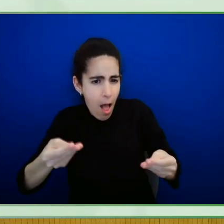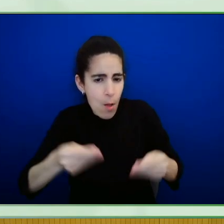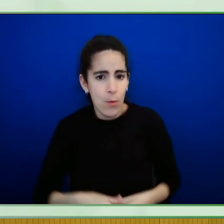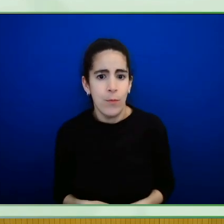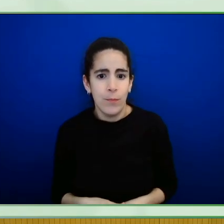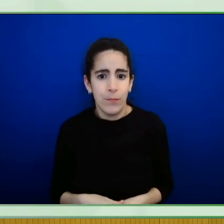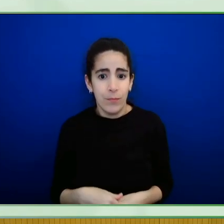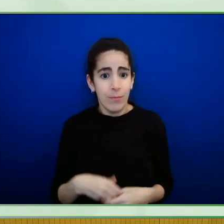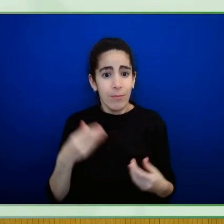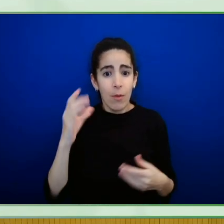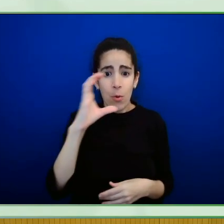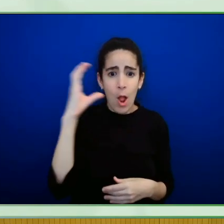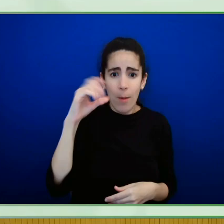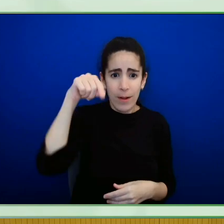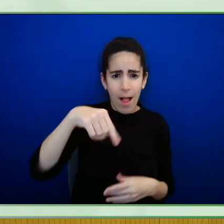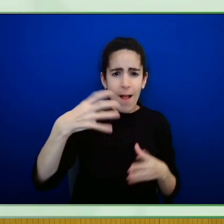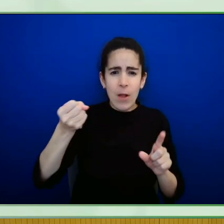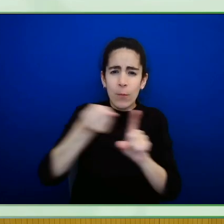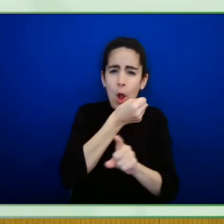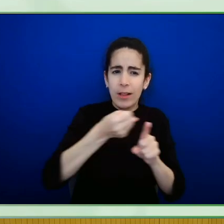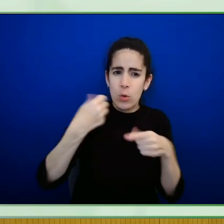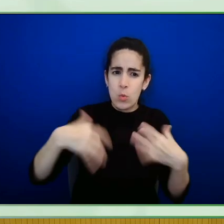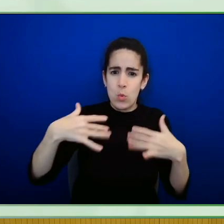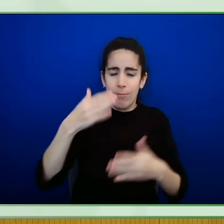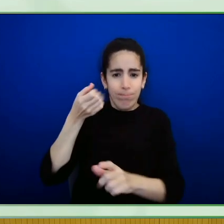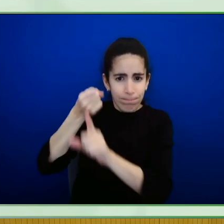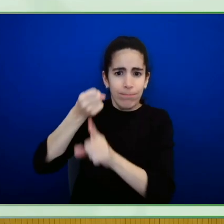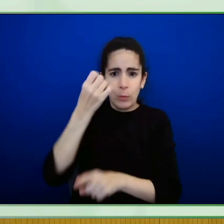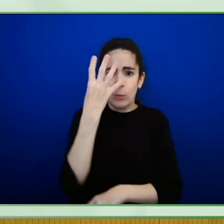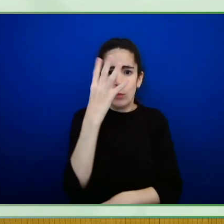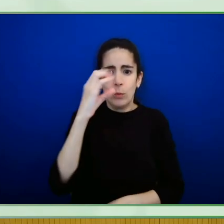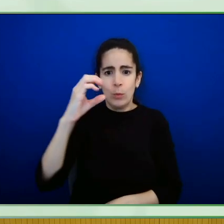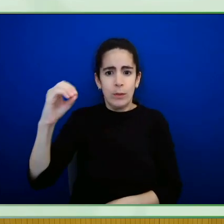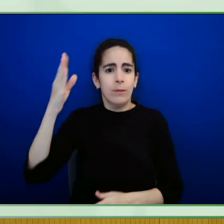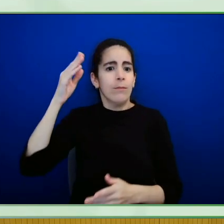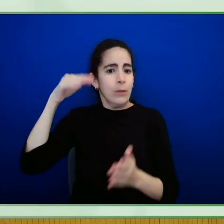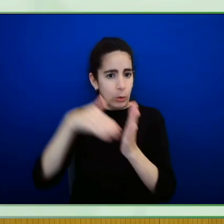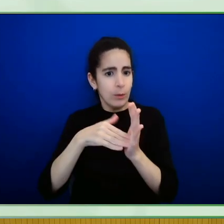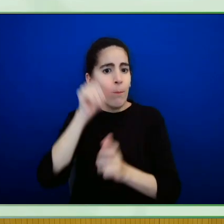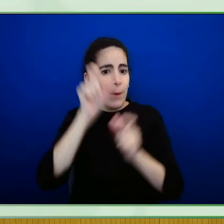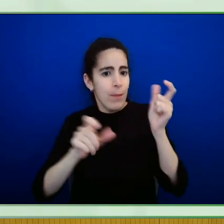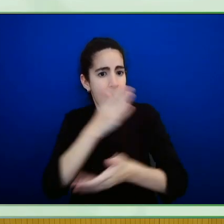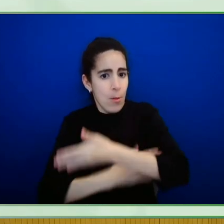400,000 people handicapped, not only in wheelchairs, many of the injuries.